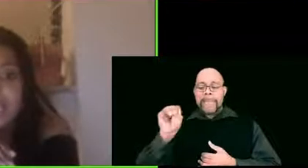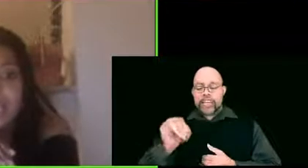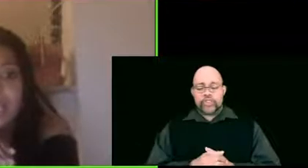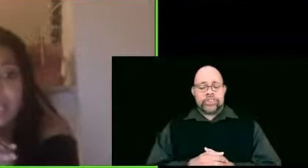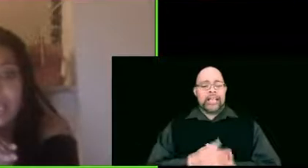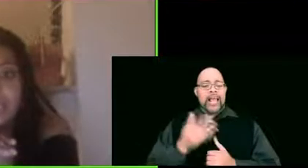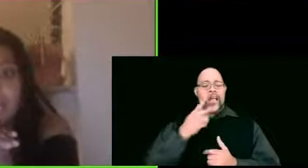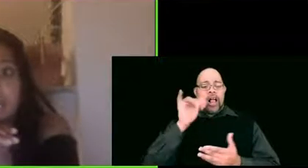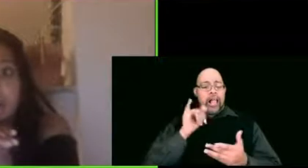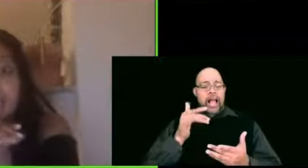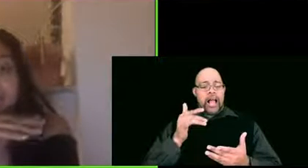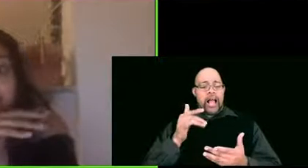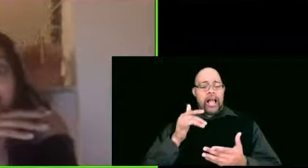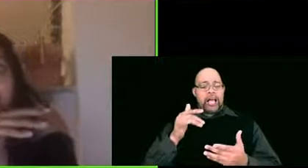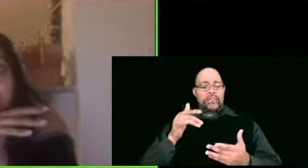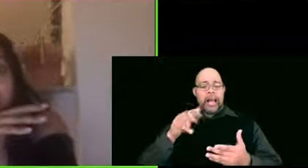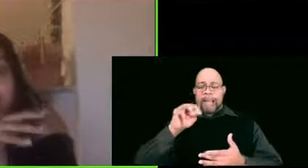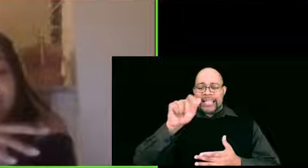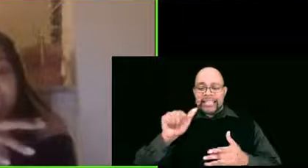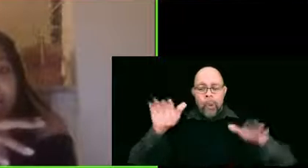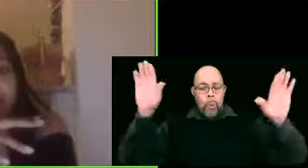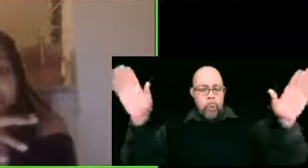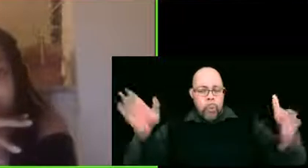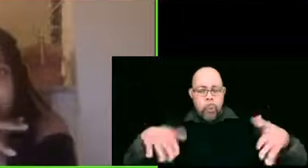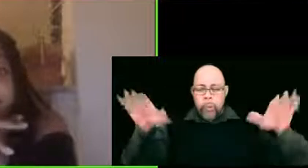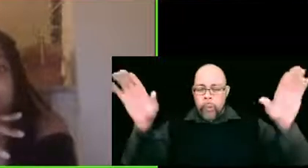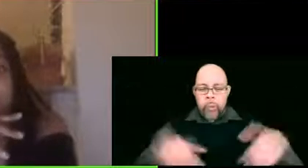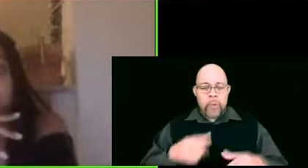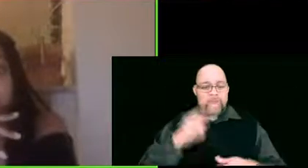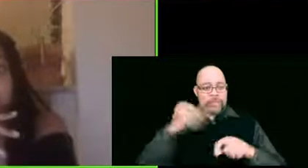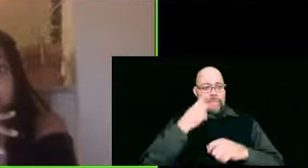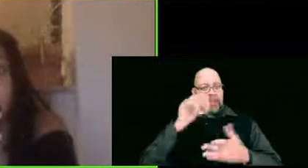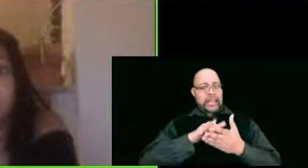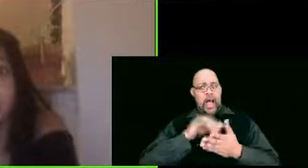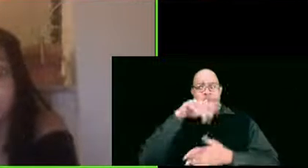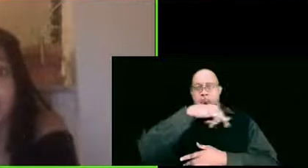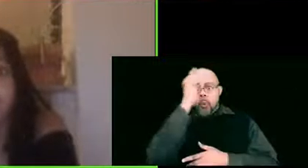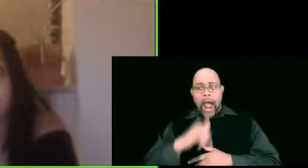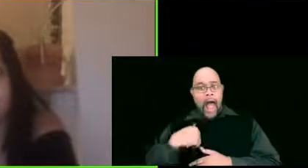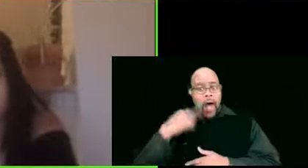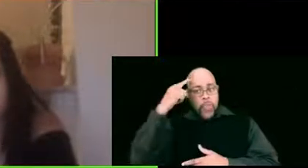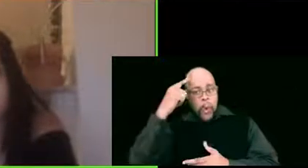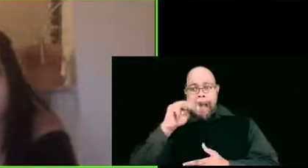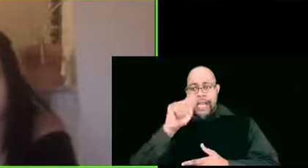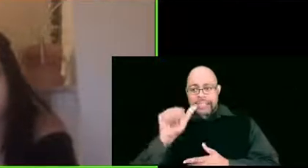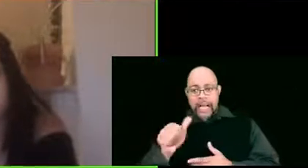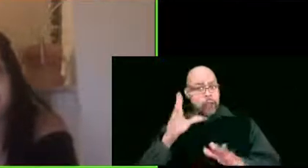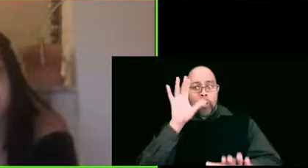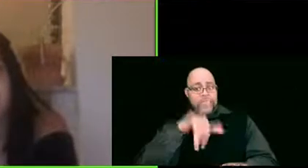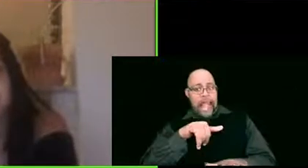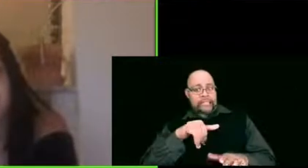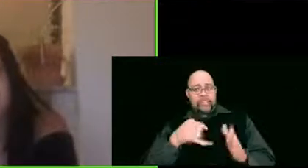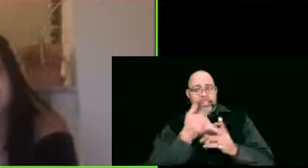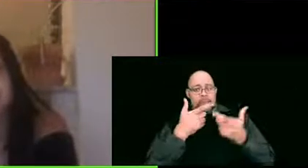meters. And they literally look like aircraft coming into land. And the first time I saw one, I thought it was a whale, genuinely. And then it was just